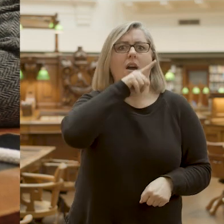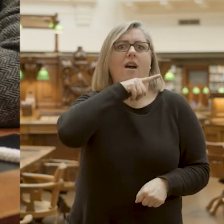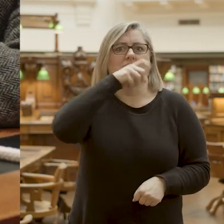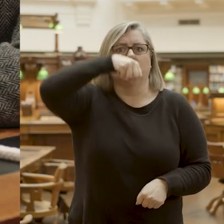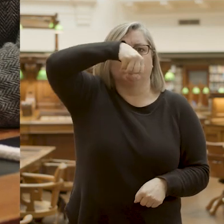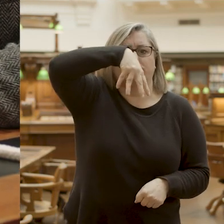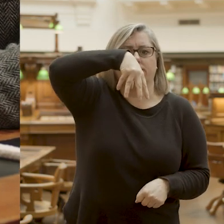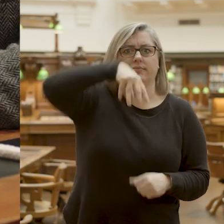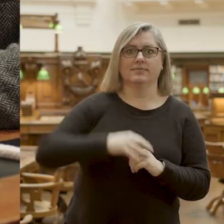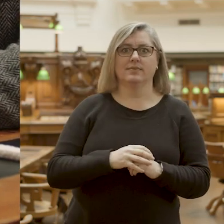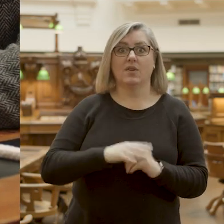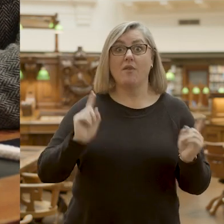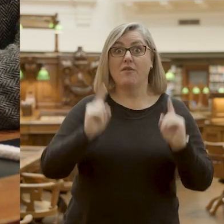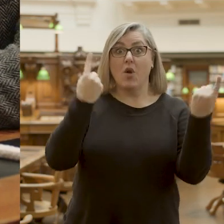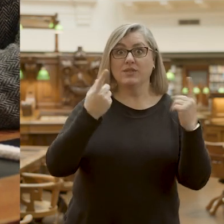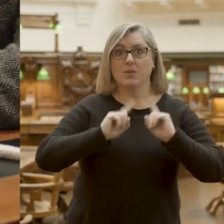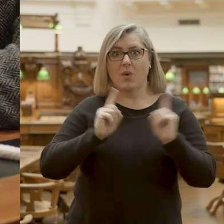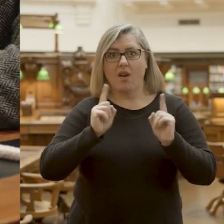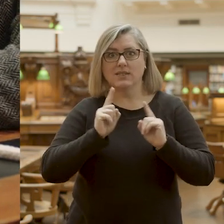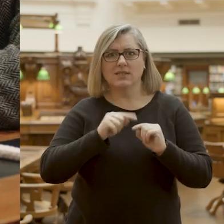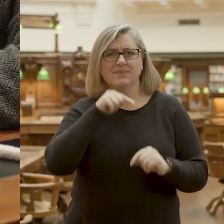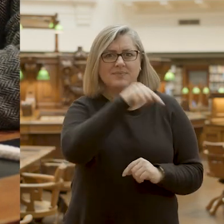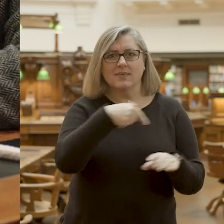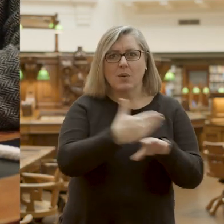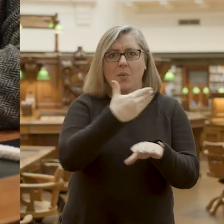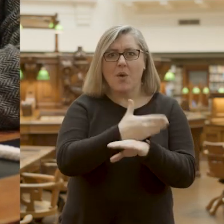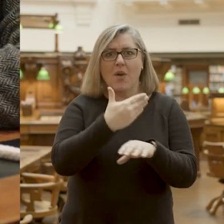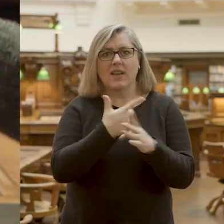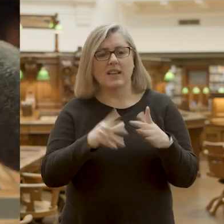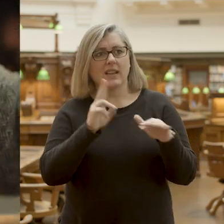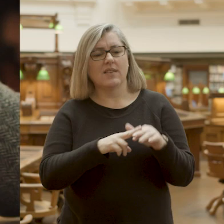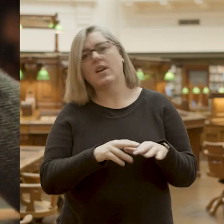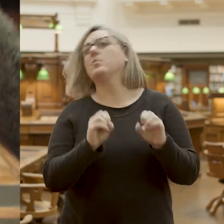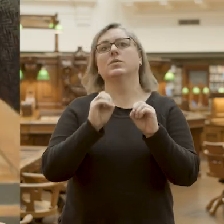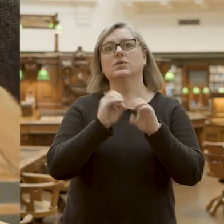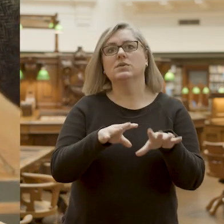thing I'm going to do is, since this doesn't really work if I put